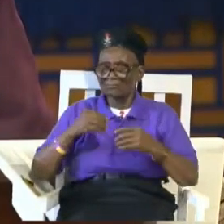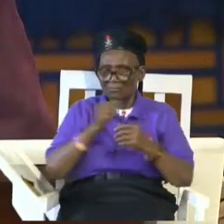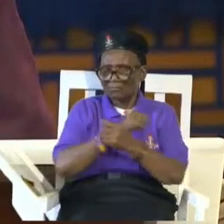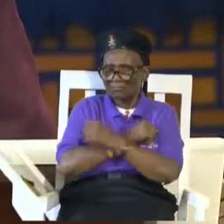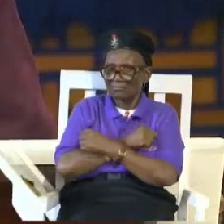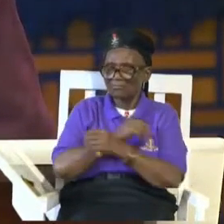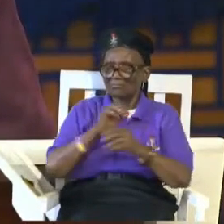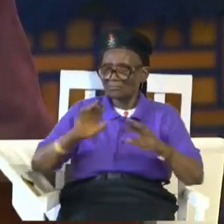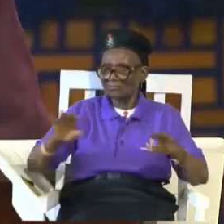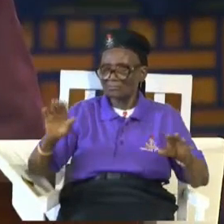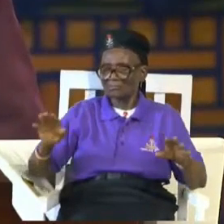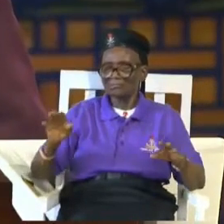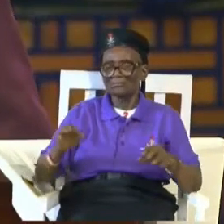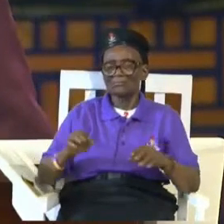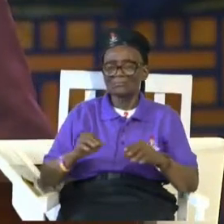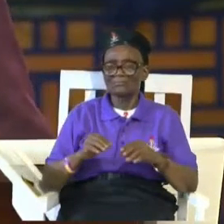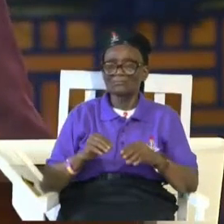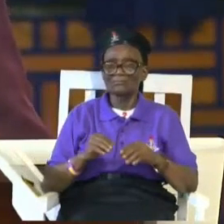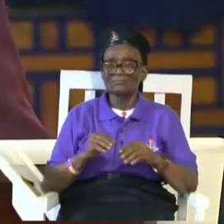Ooh.